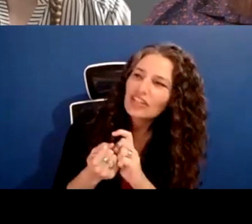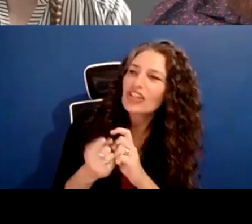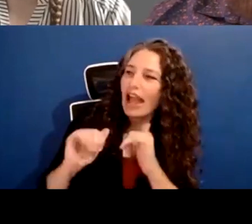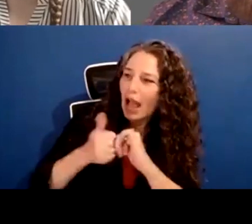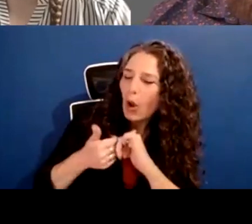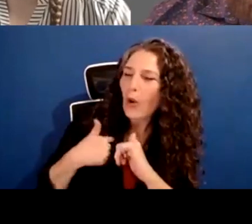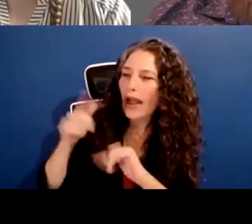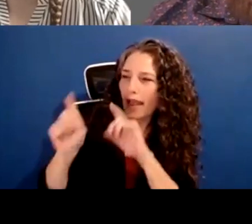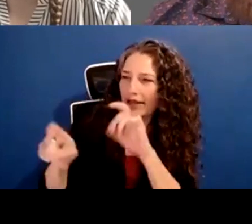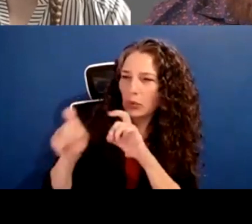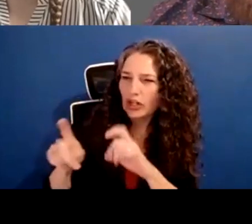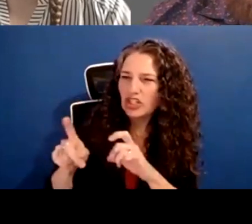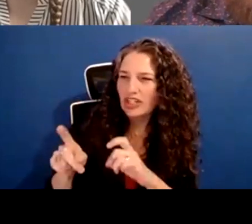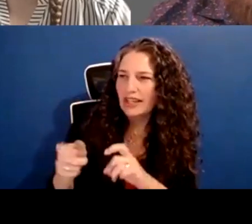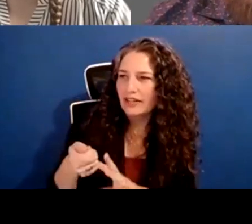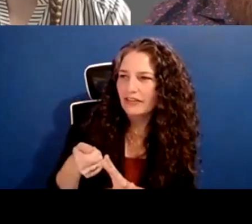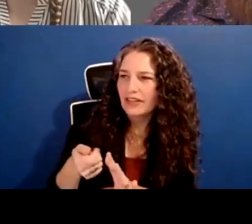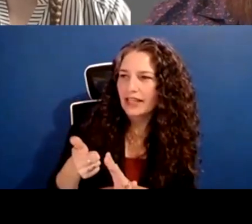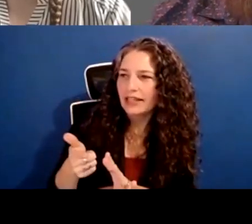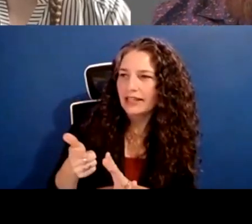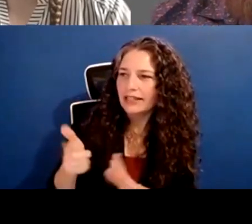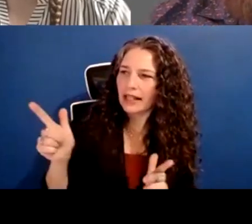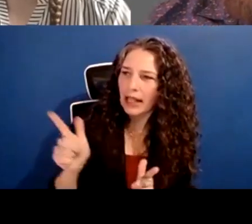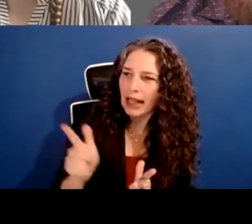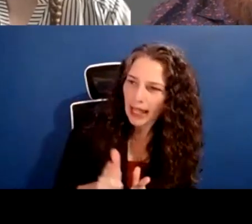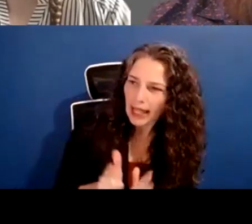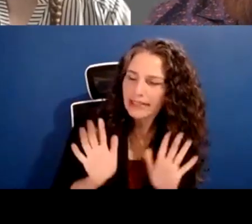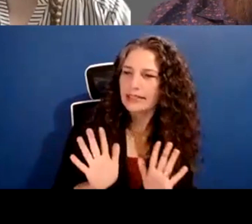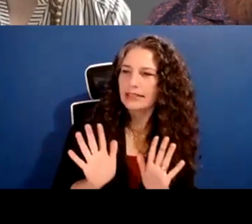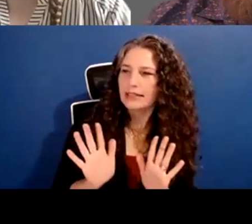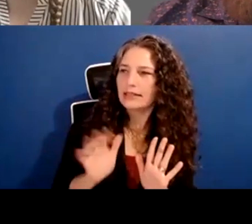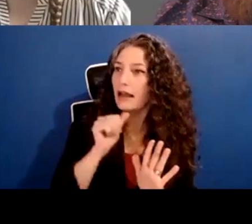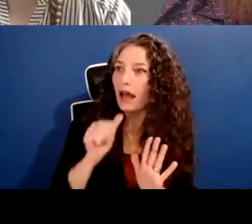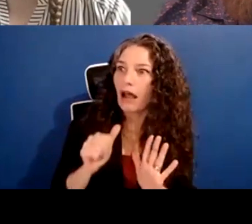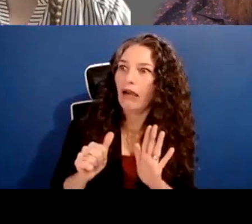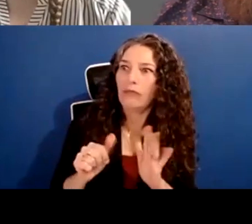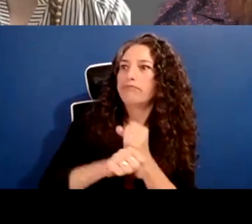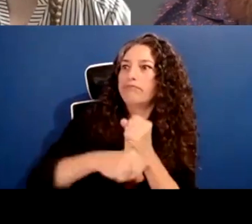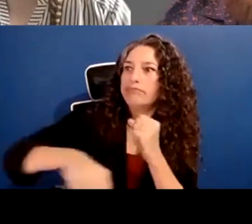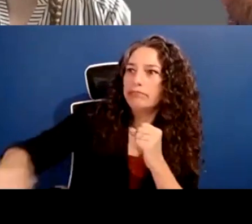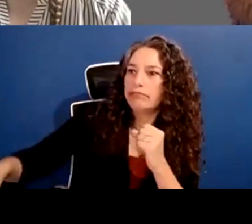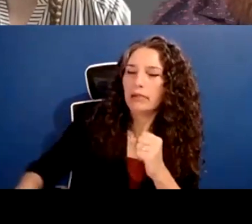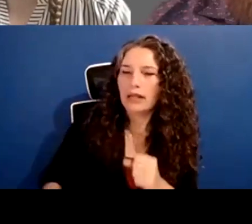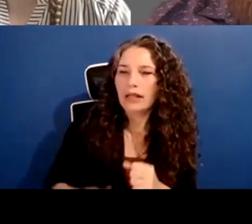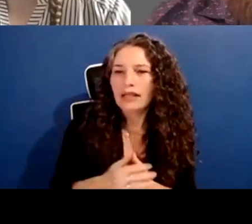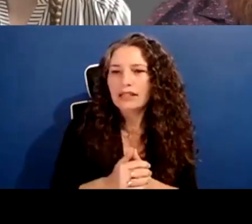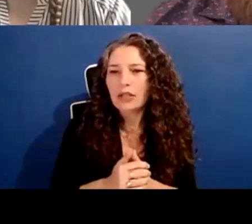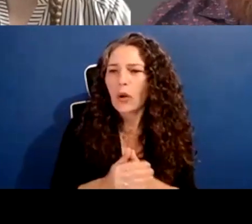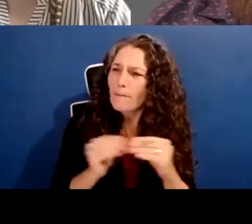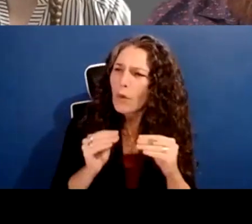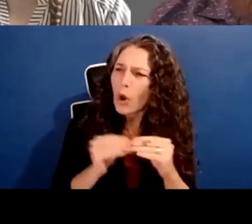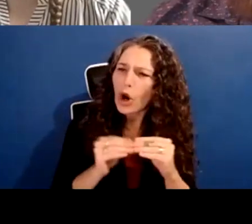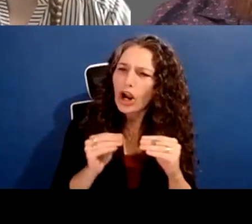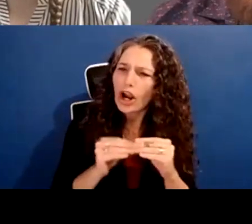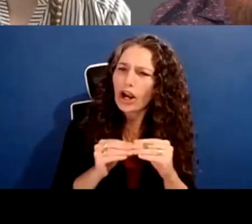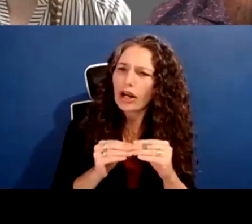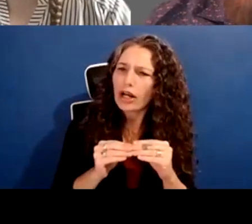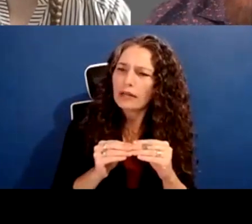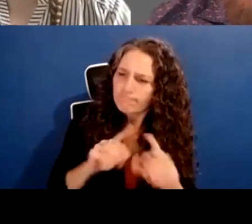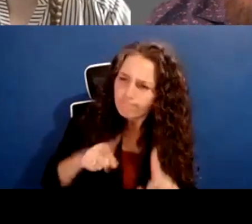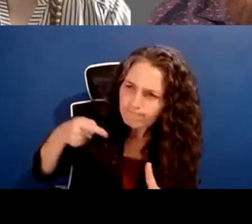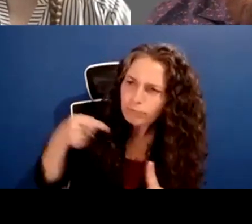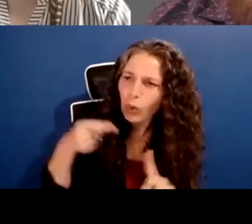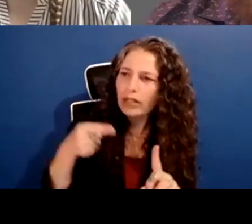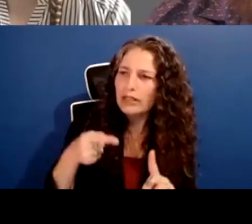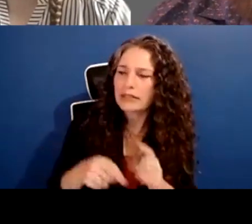sometimes the shorter the question, the more succinct, the more to the point the question can be.